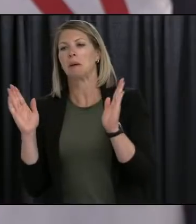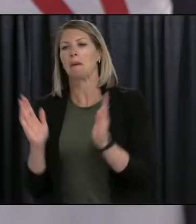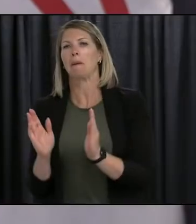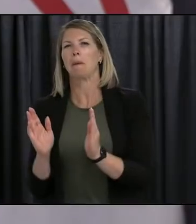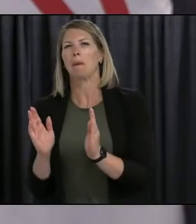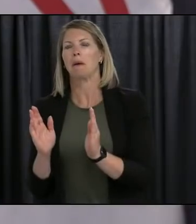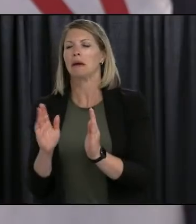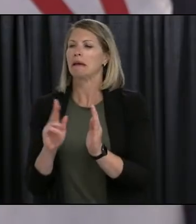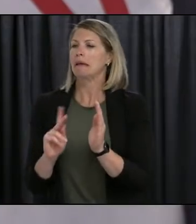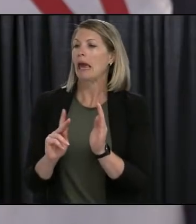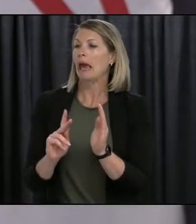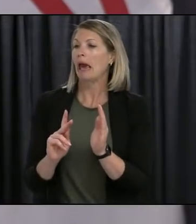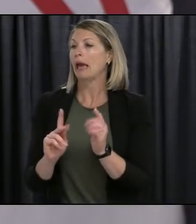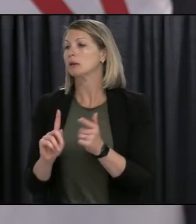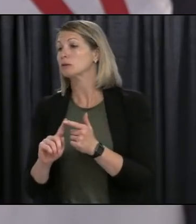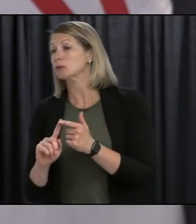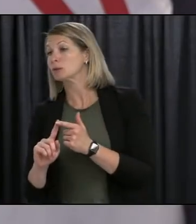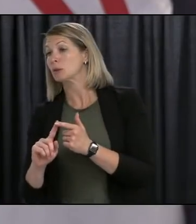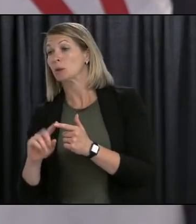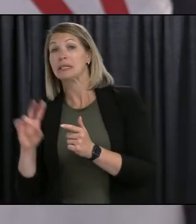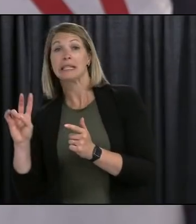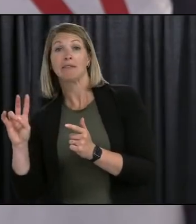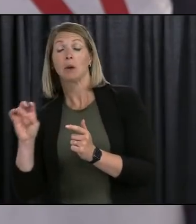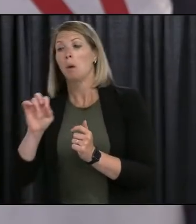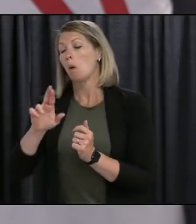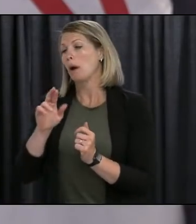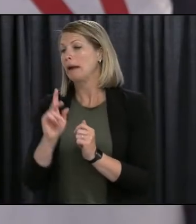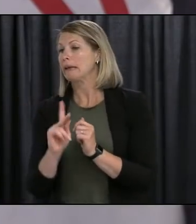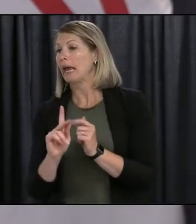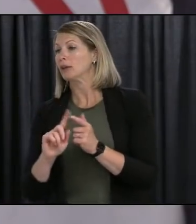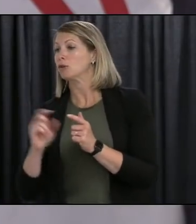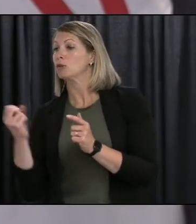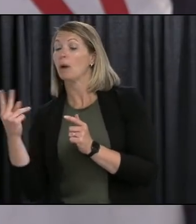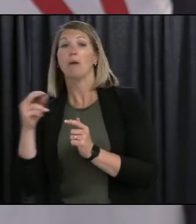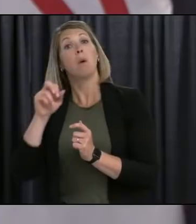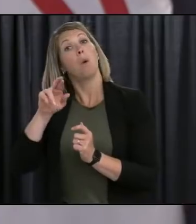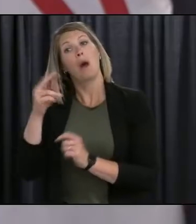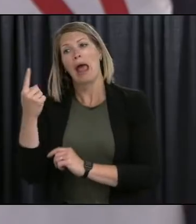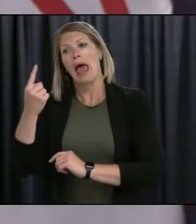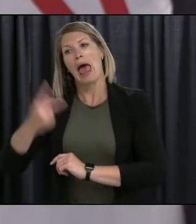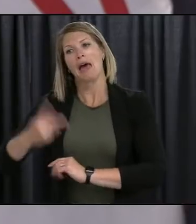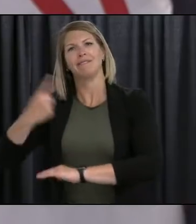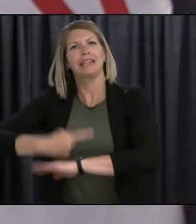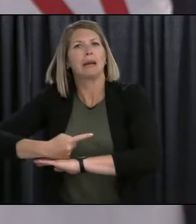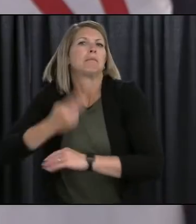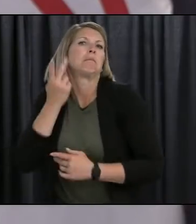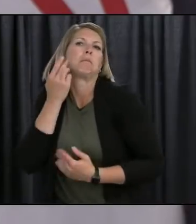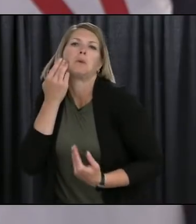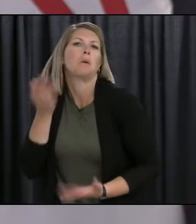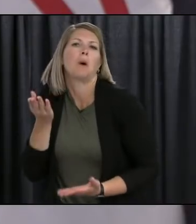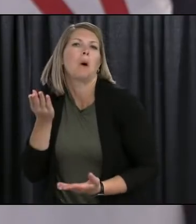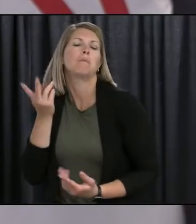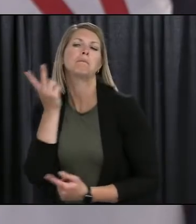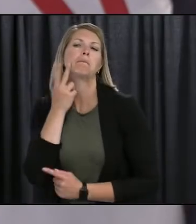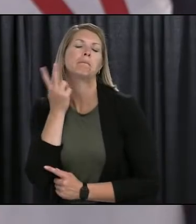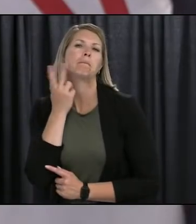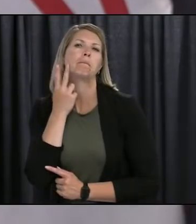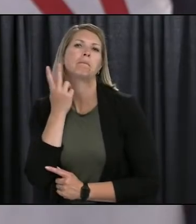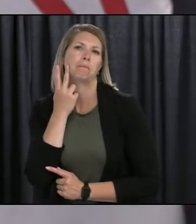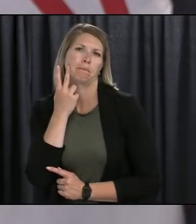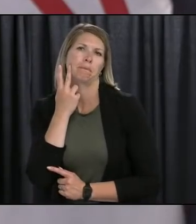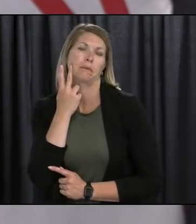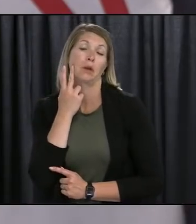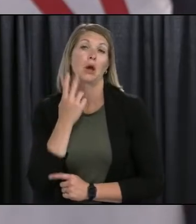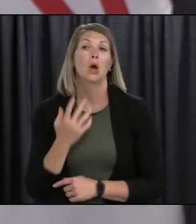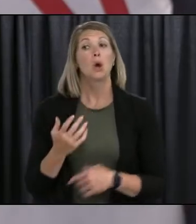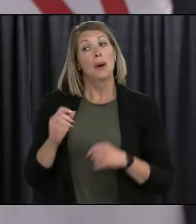to in-school classes and possibly a full at-home instruction and learning programs. As I said, the preferred